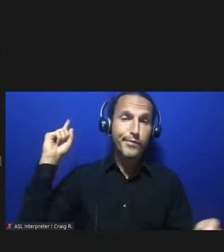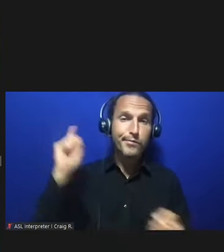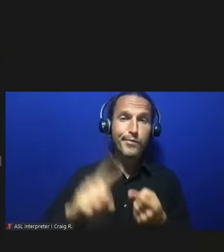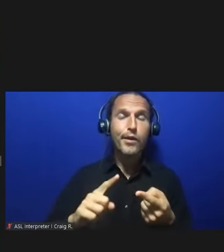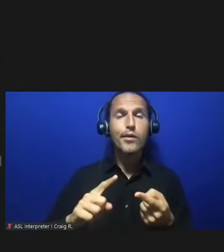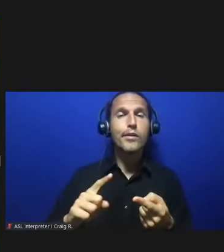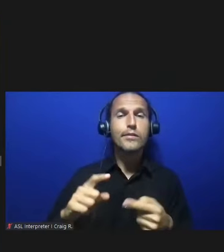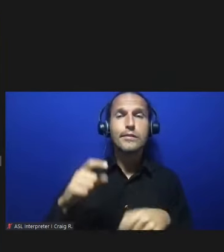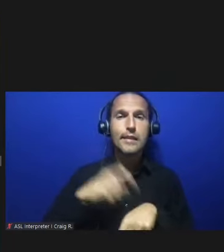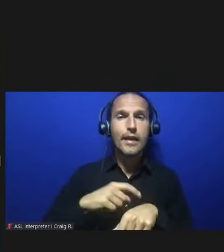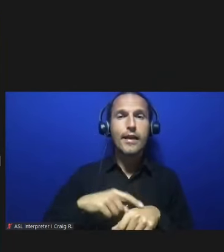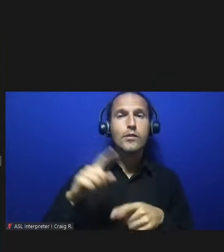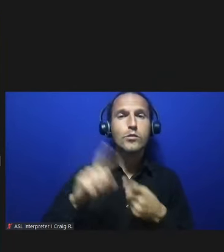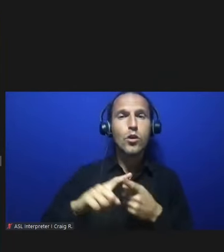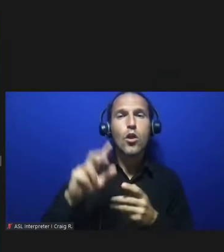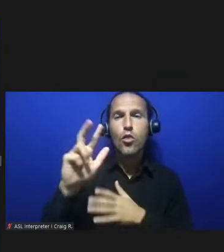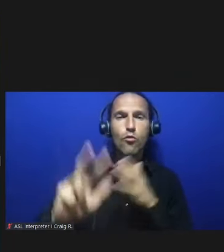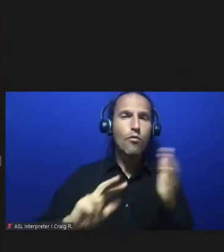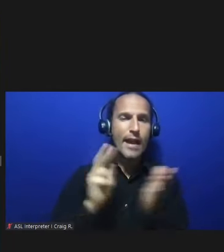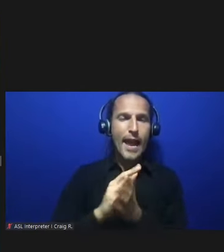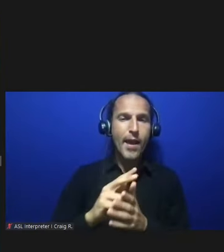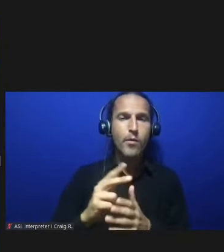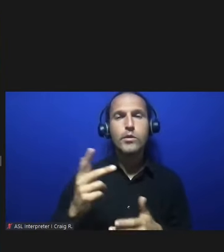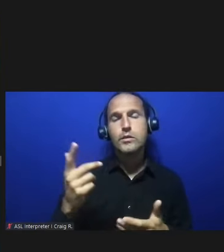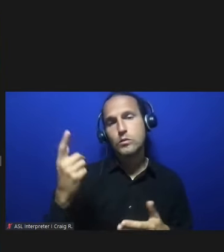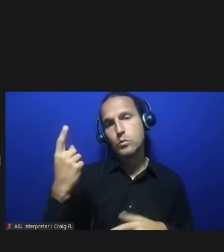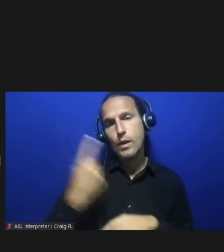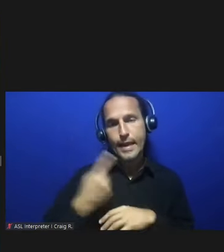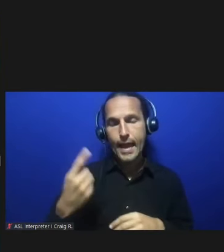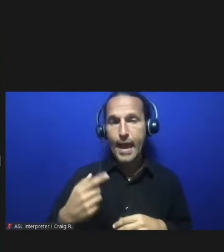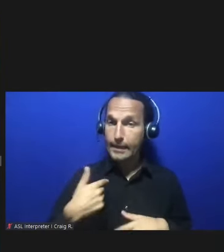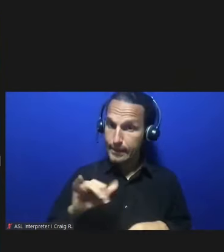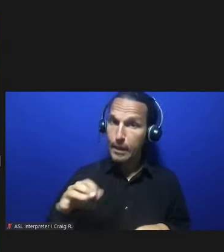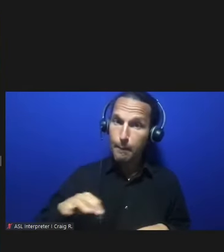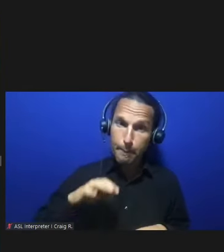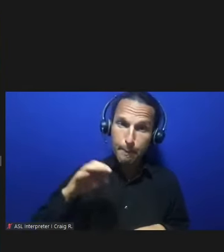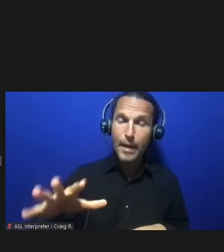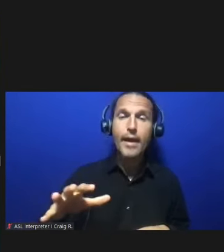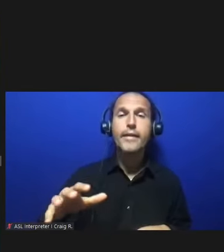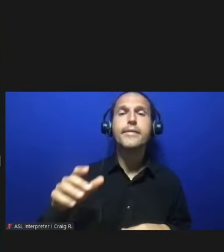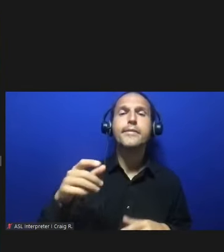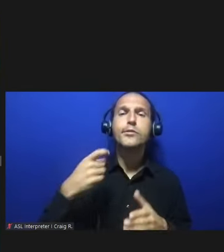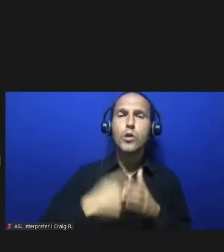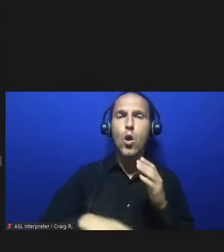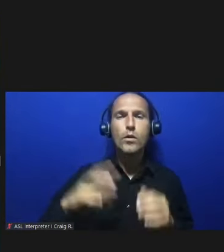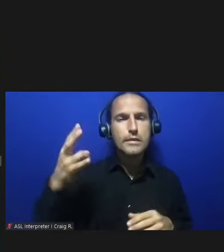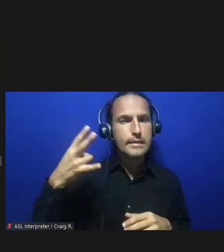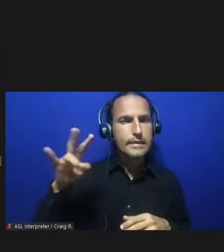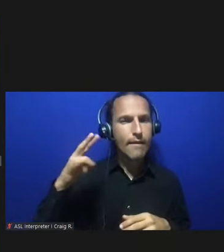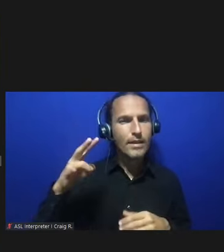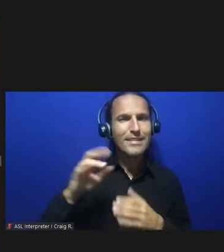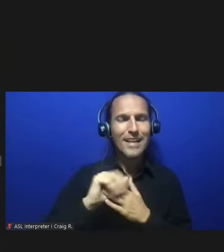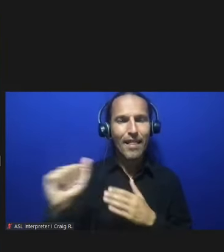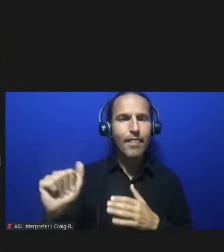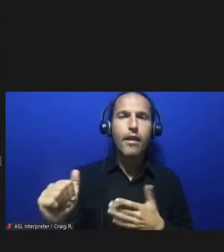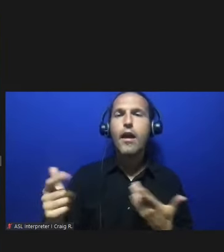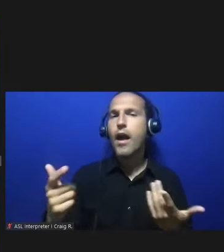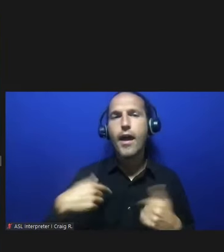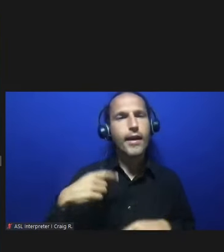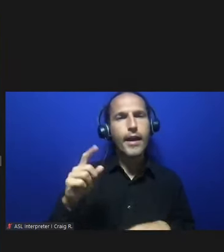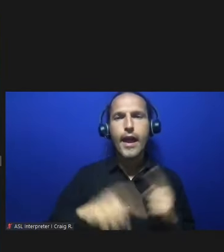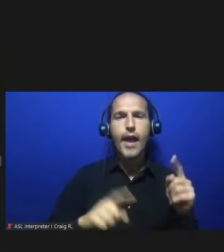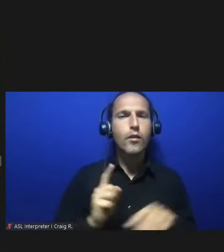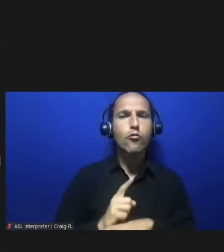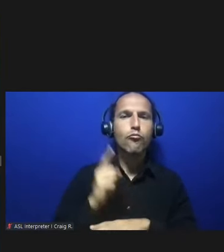commute time down to 3 hours a day. I still pay tolls of $17 a day, having no other way to